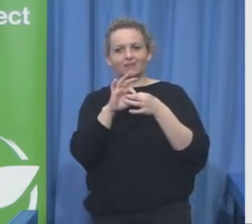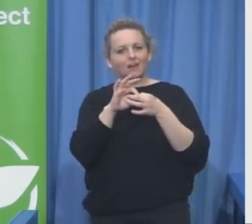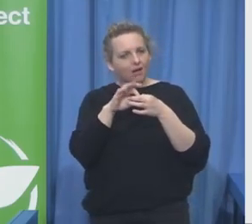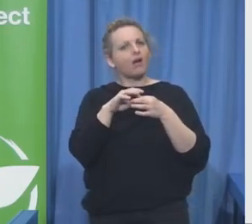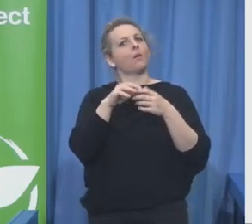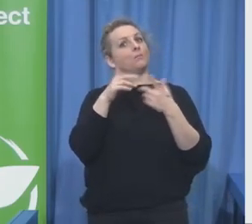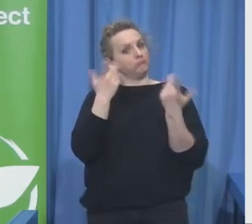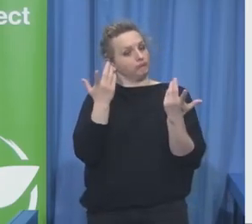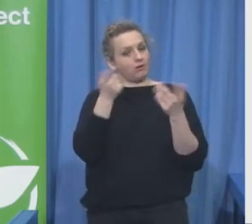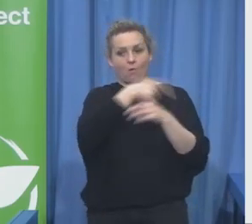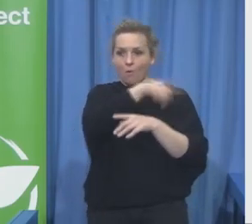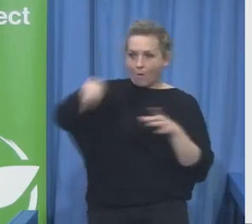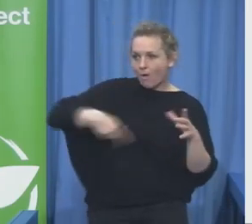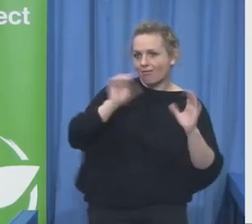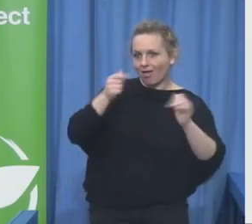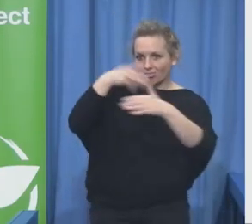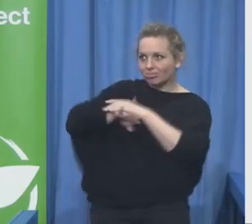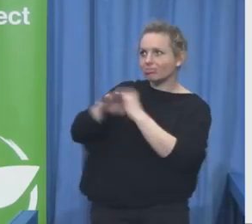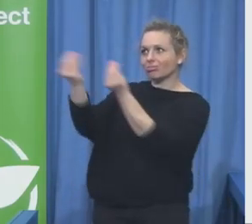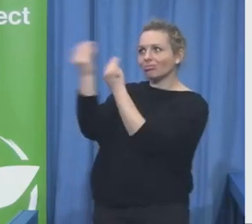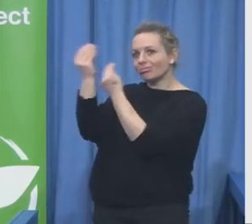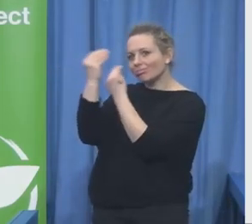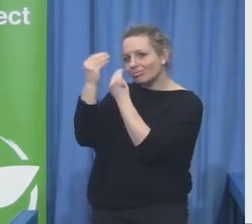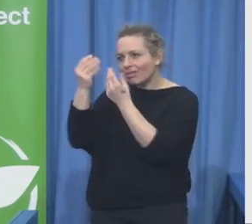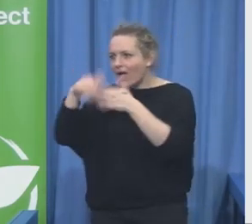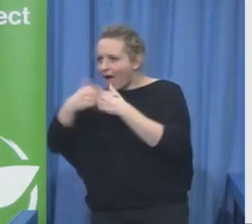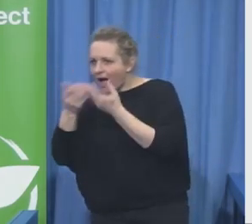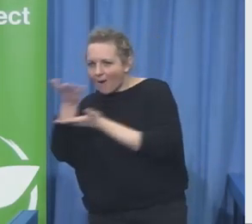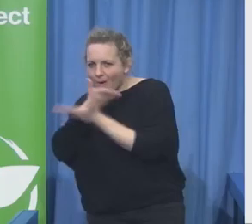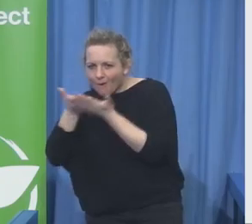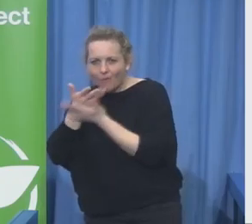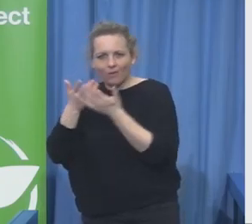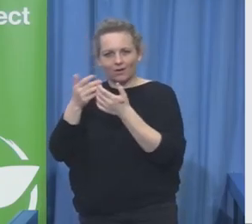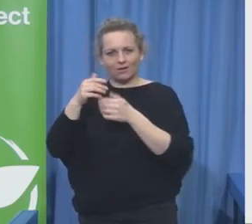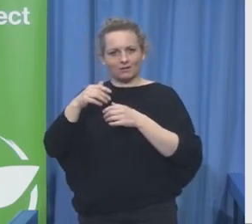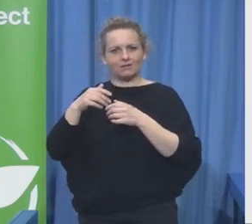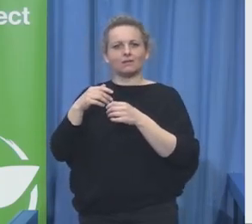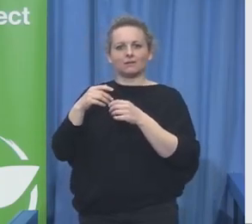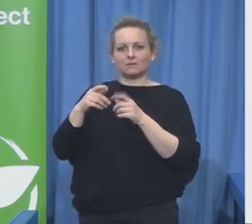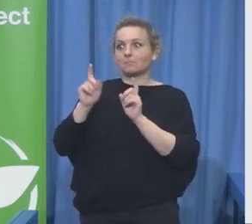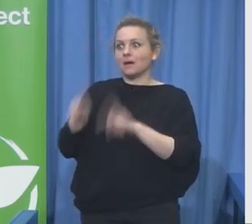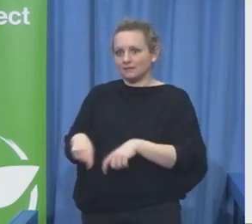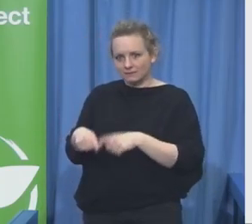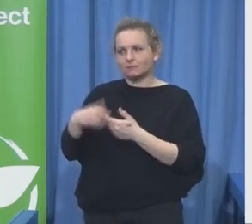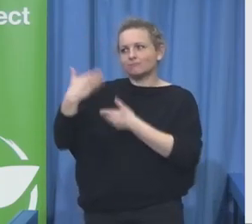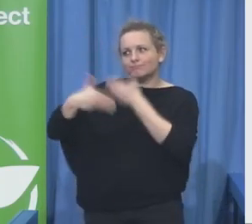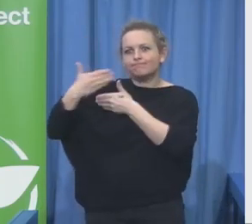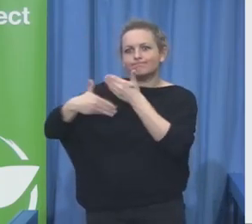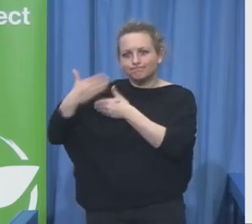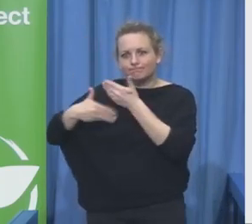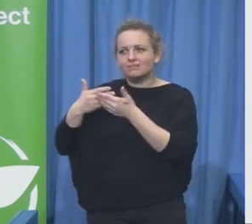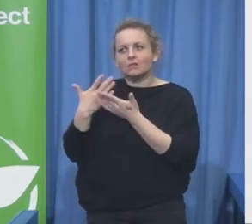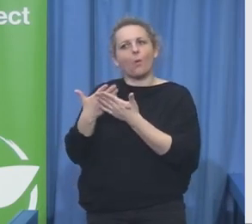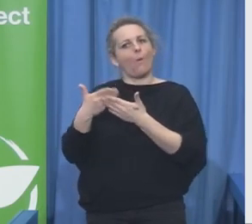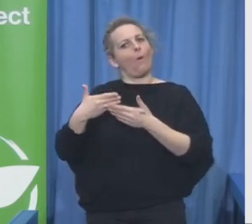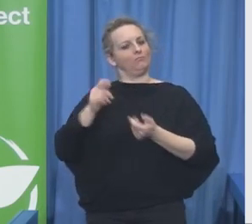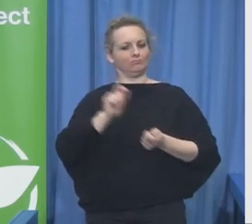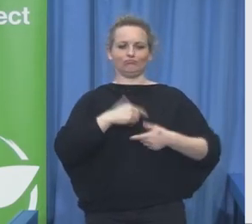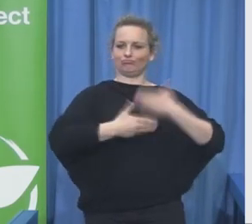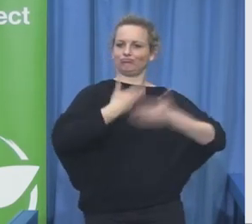change technology brings to the lives of people with disabilities and how the people within our organization are our friends, our colleagues, our family